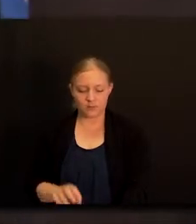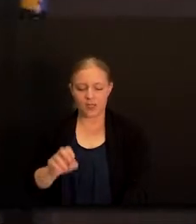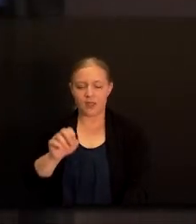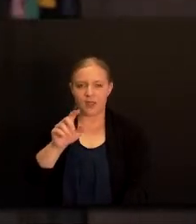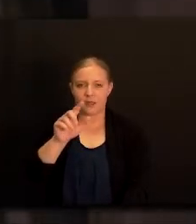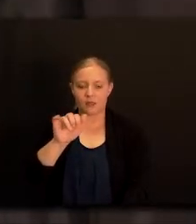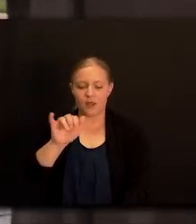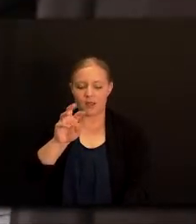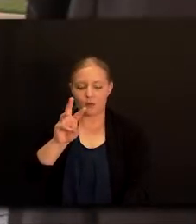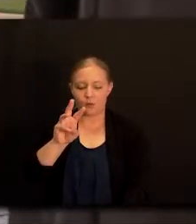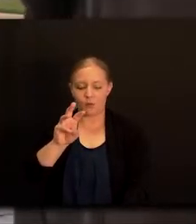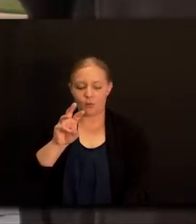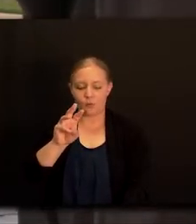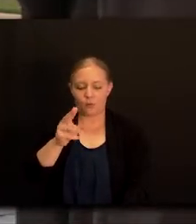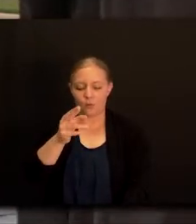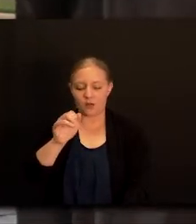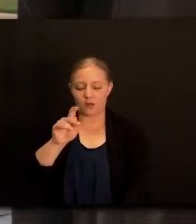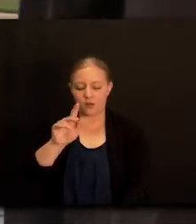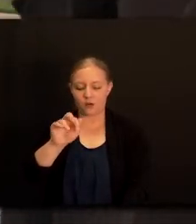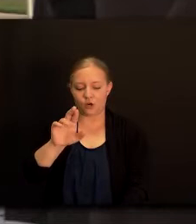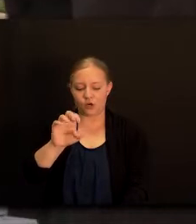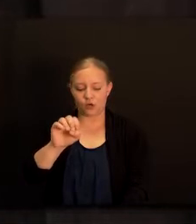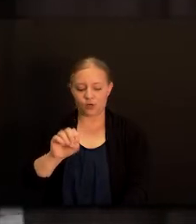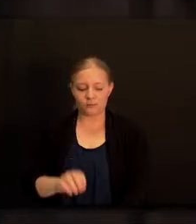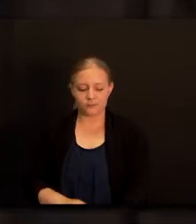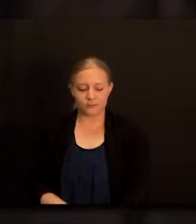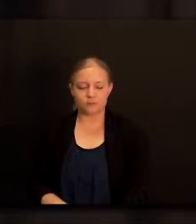Eli Aaron Whitaker.